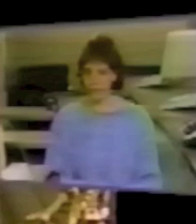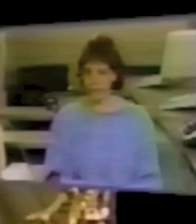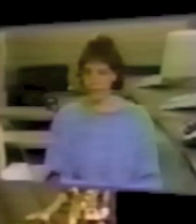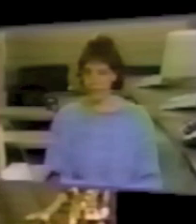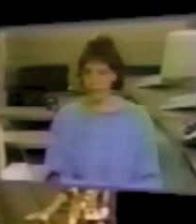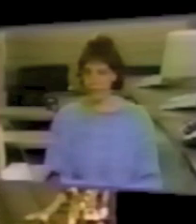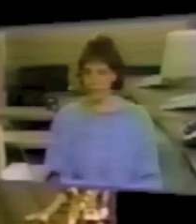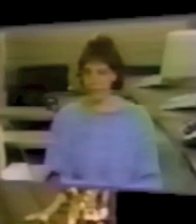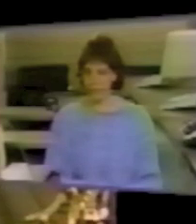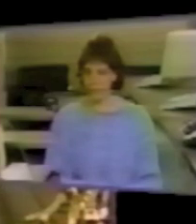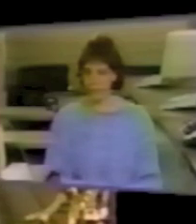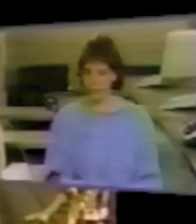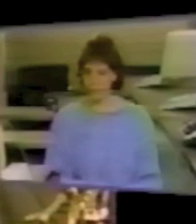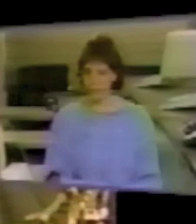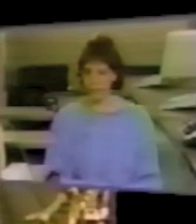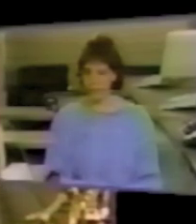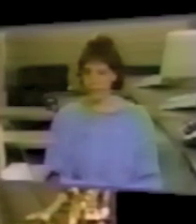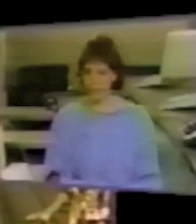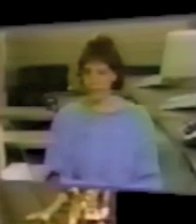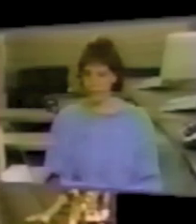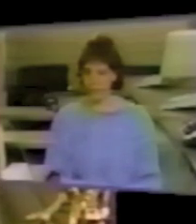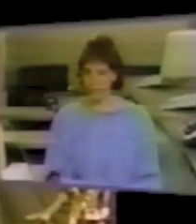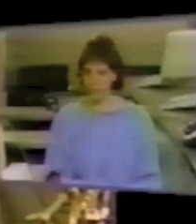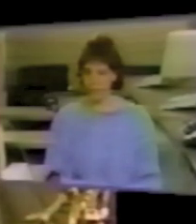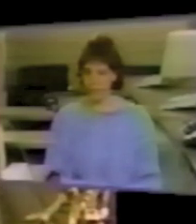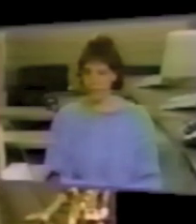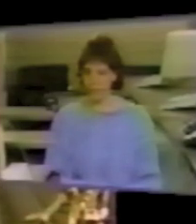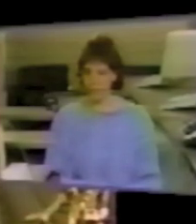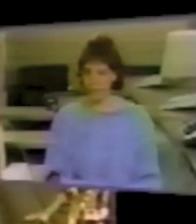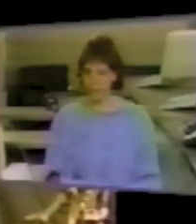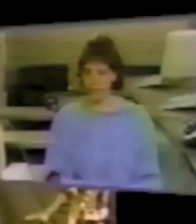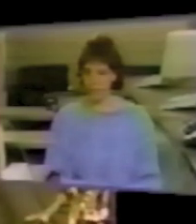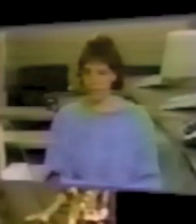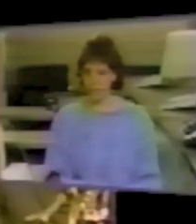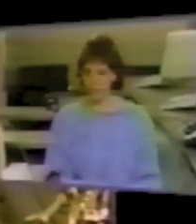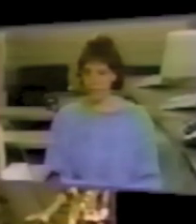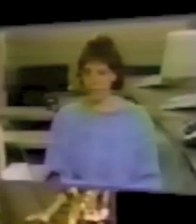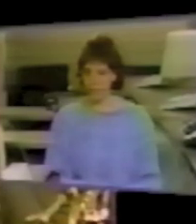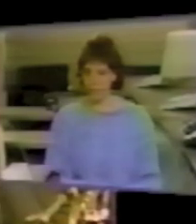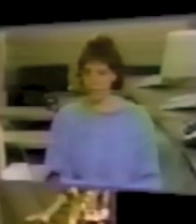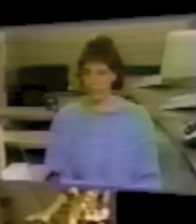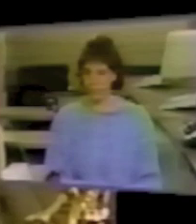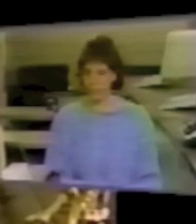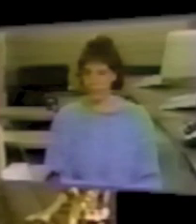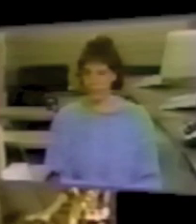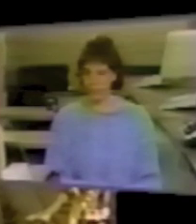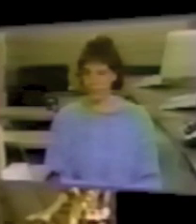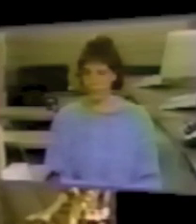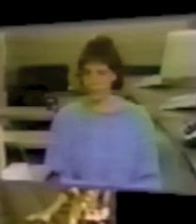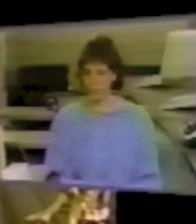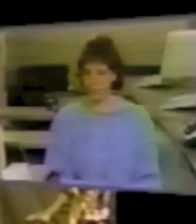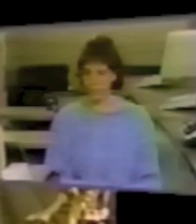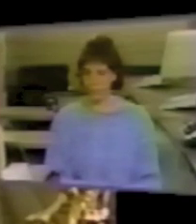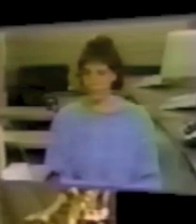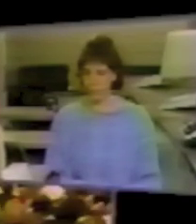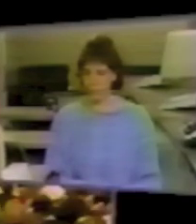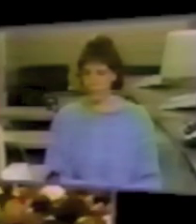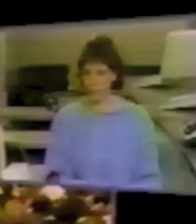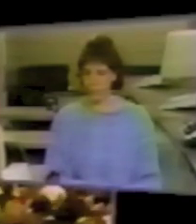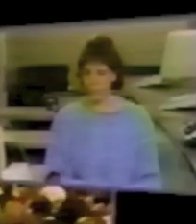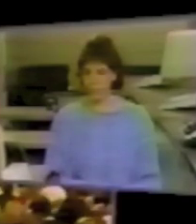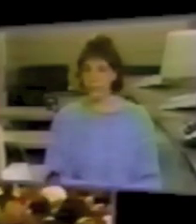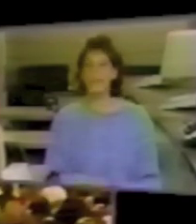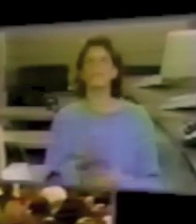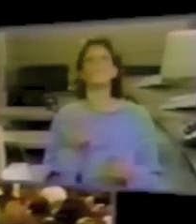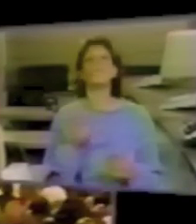section of the hearing president. They didn't realize that it would be that intense, and neither did we.